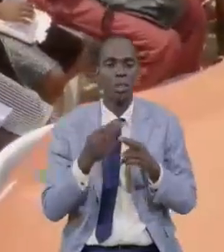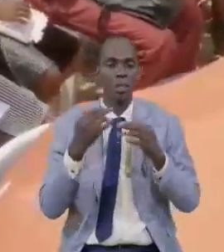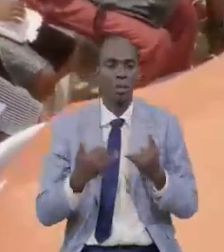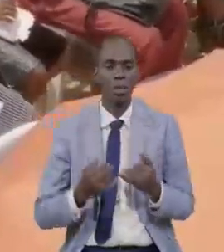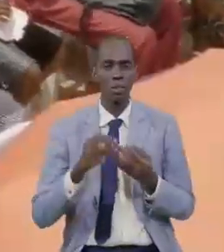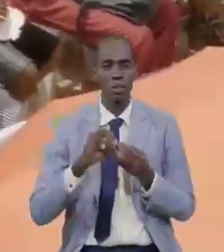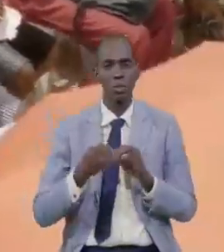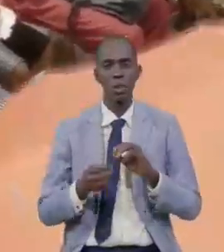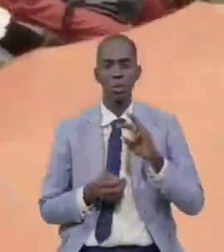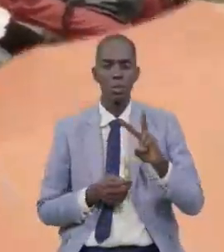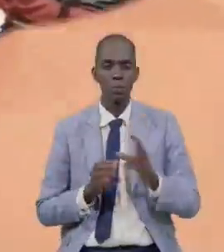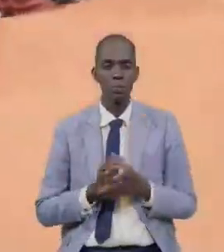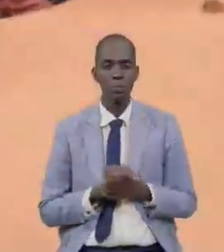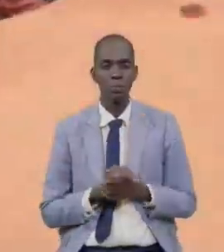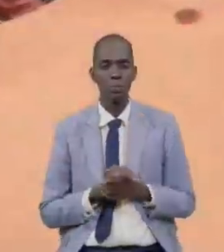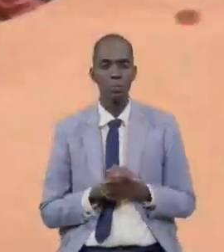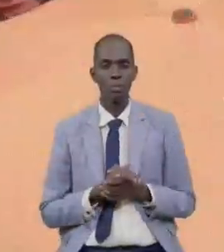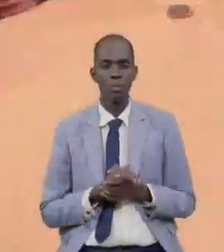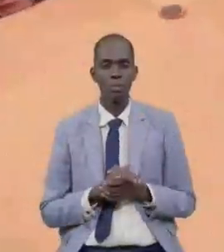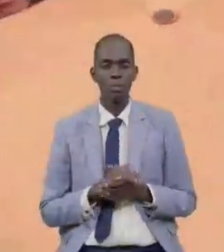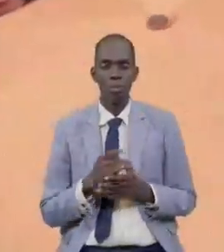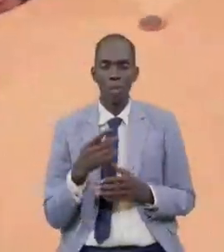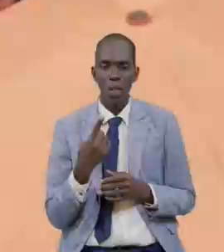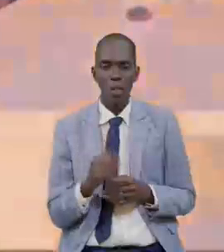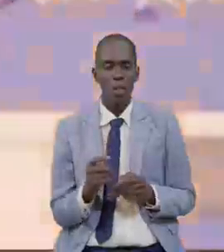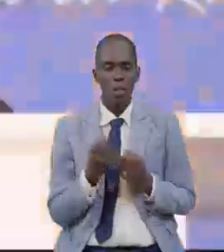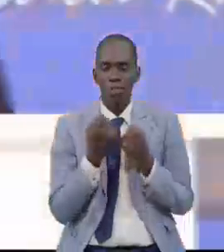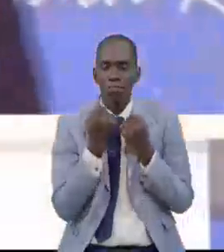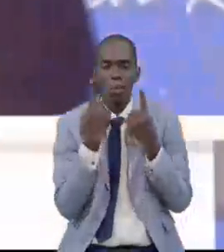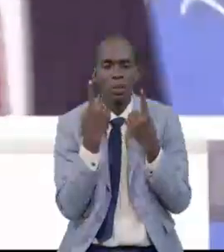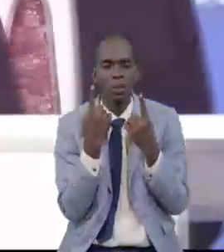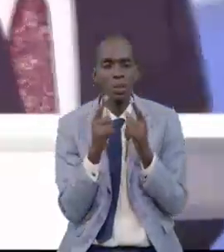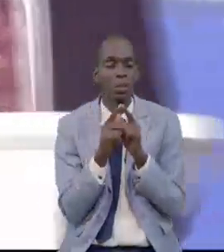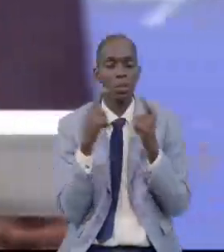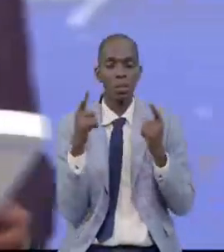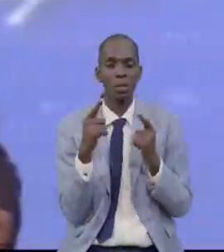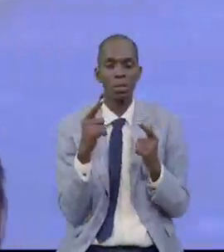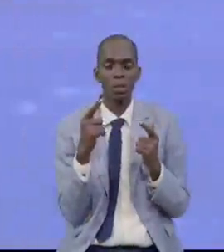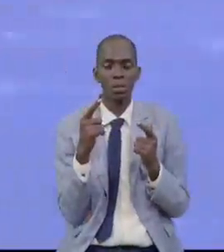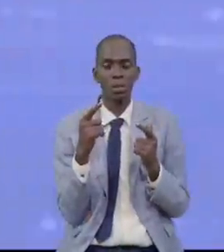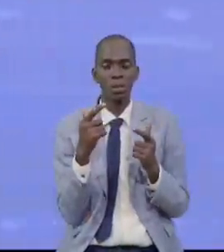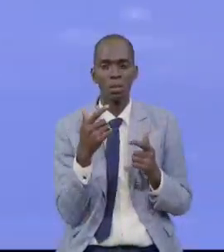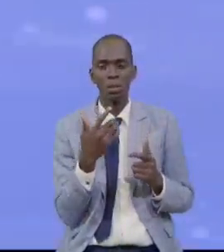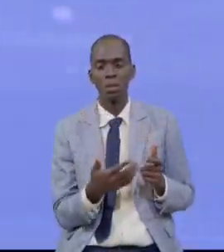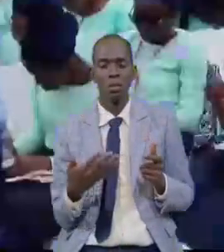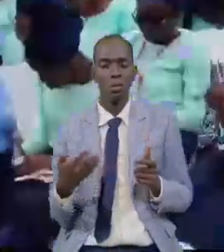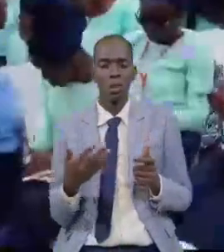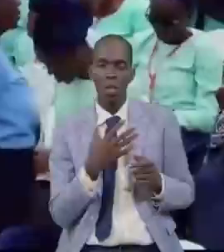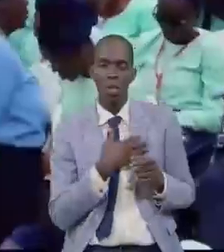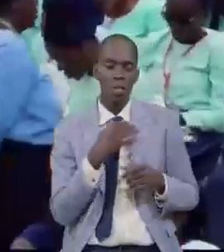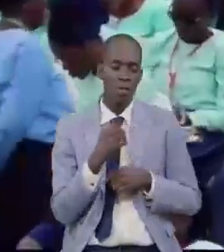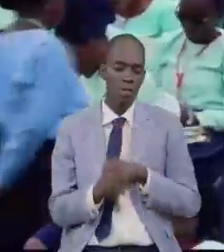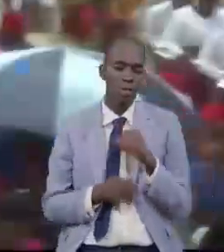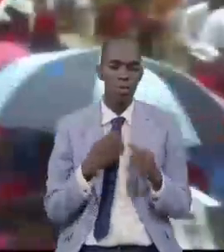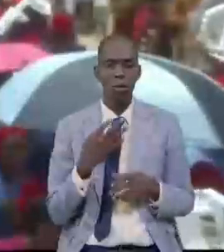at the astonishing bruises and sufferings of Christ.